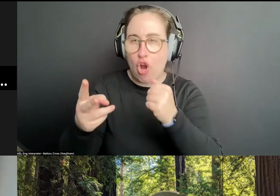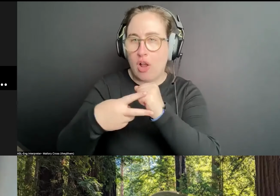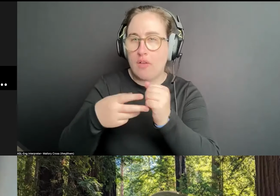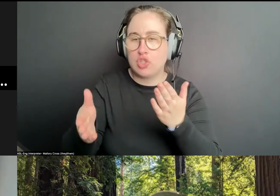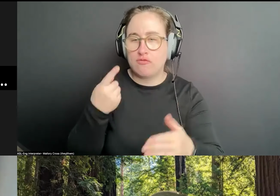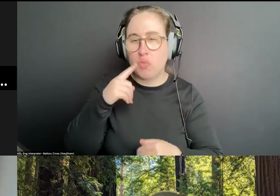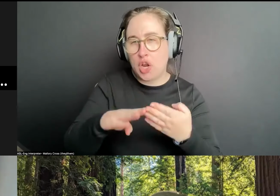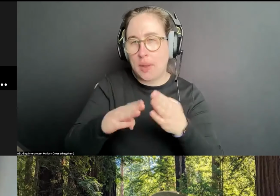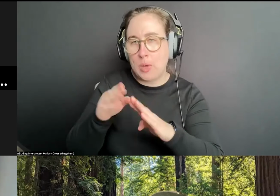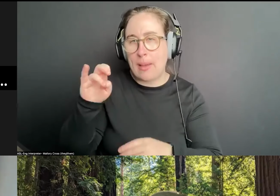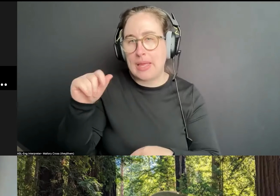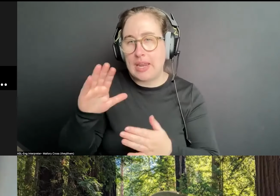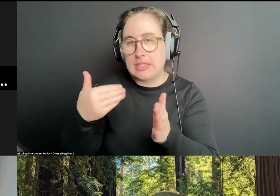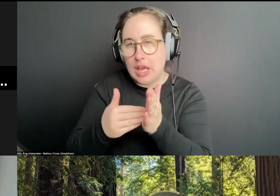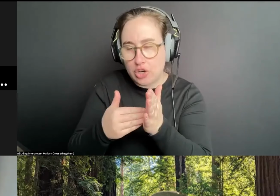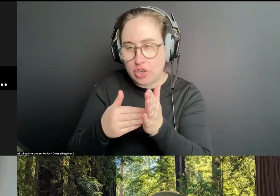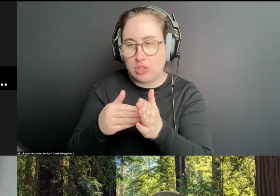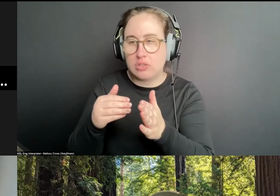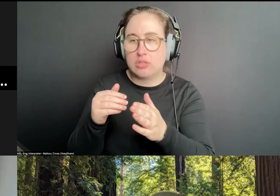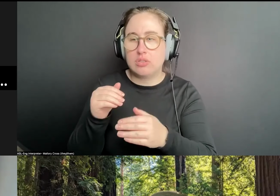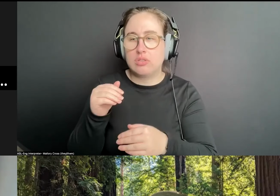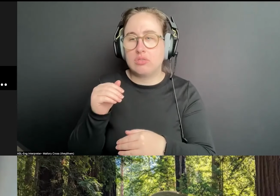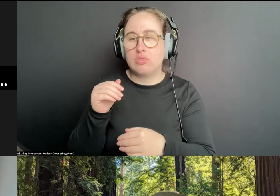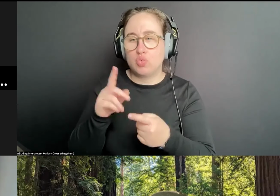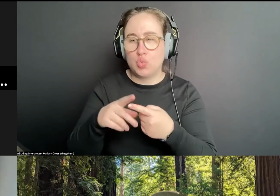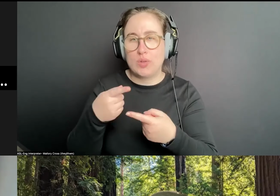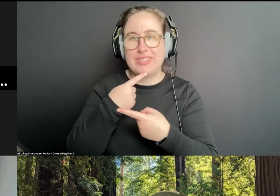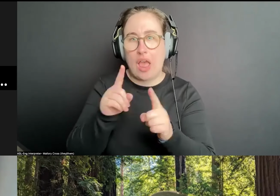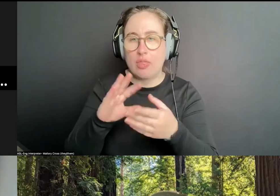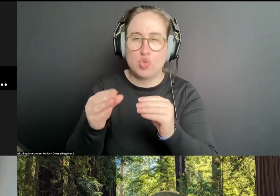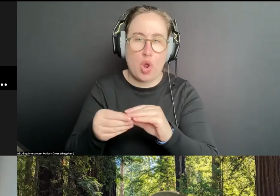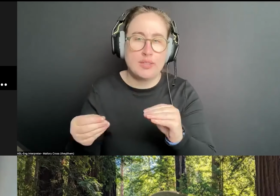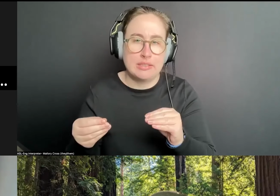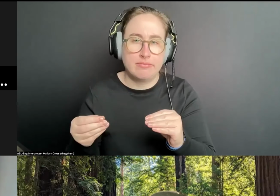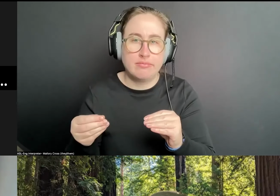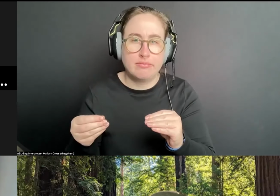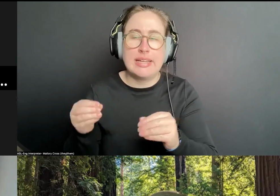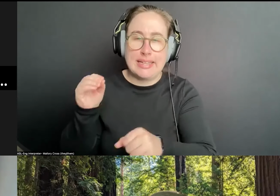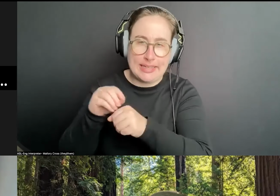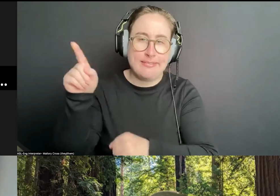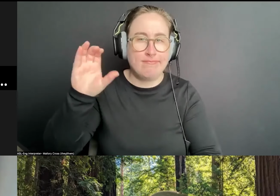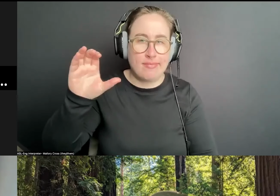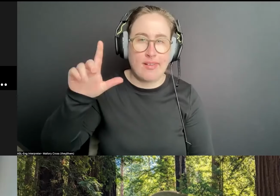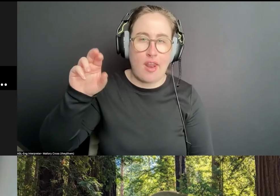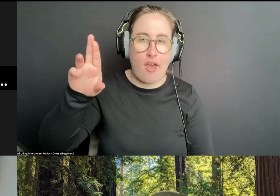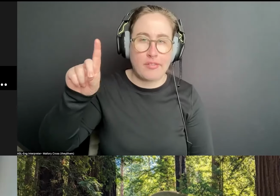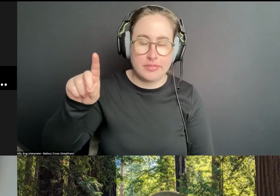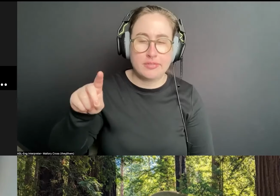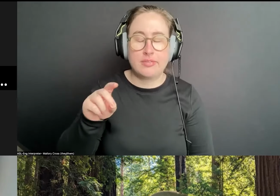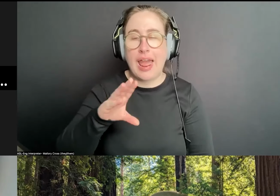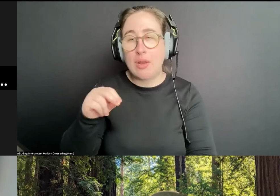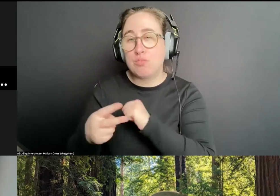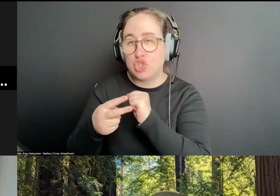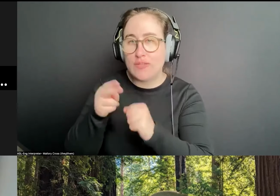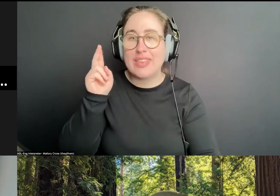for community media centers to be able to tell their story in the cloud and actually preserve the history,